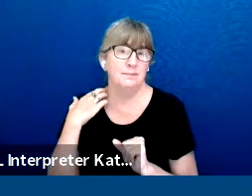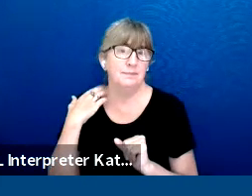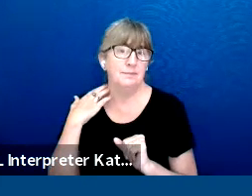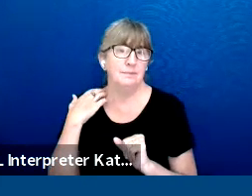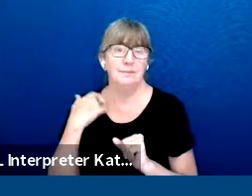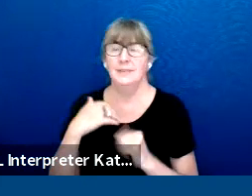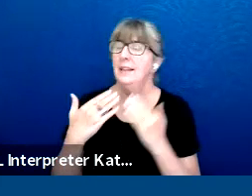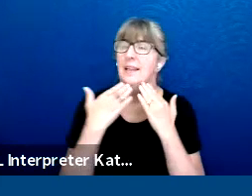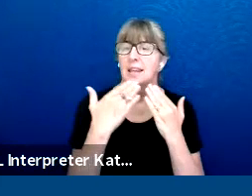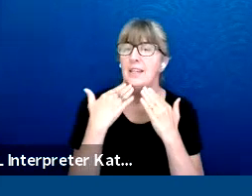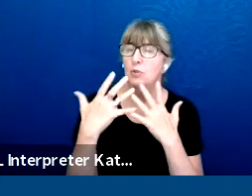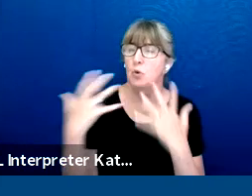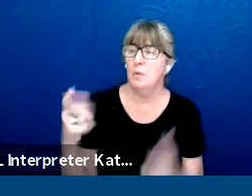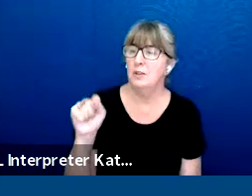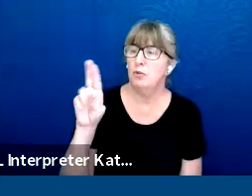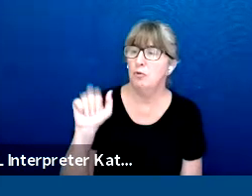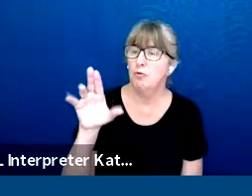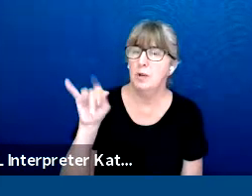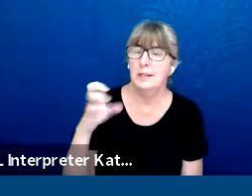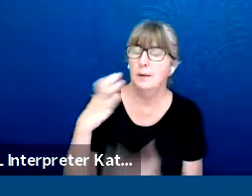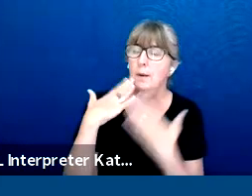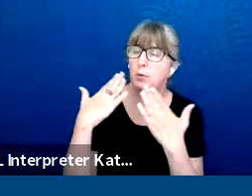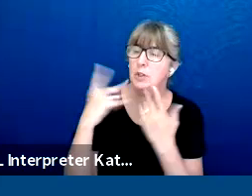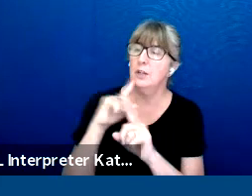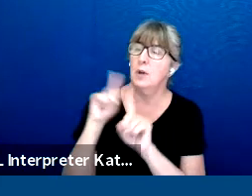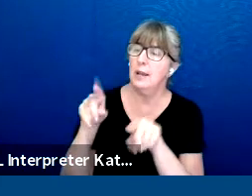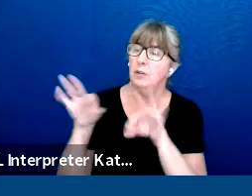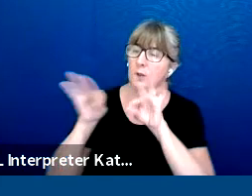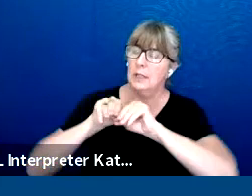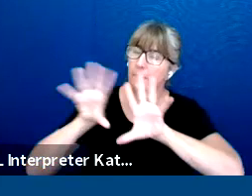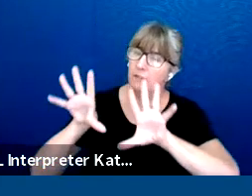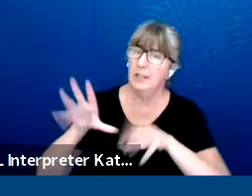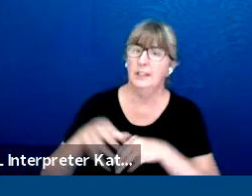Thanks so much, Tracy. Appreciate that answer and clarification.